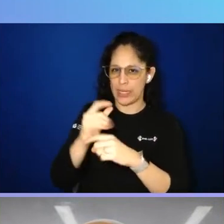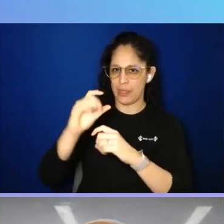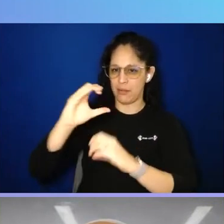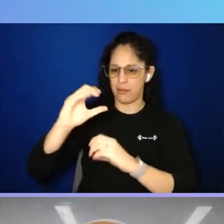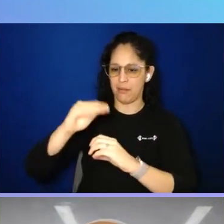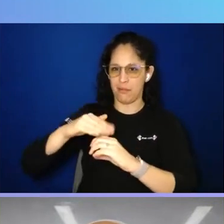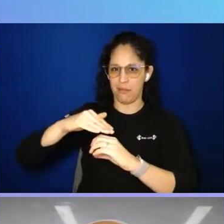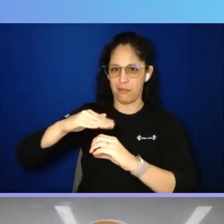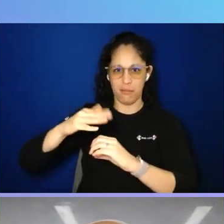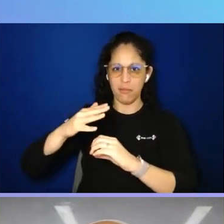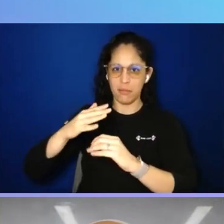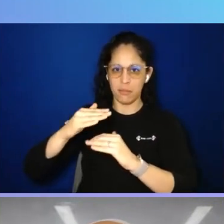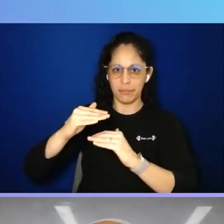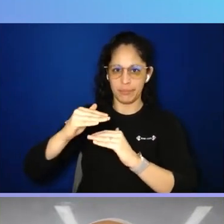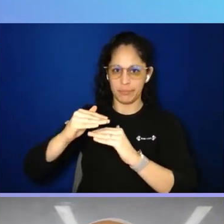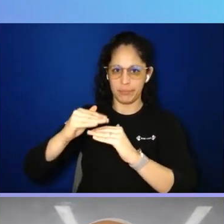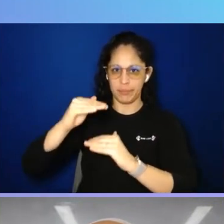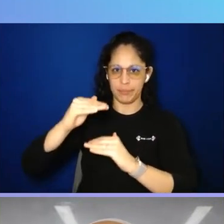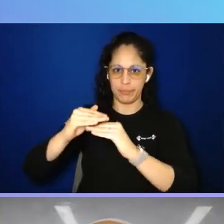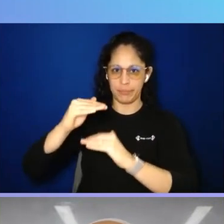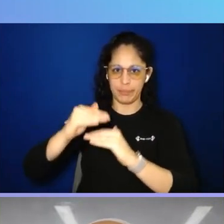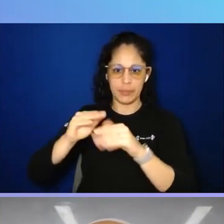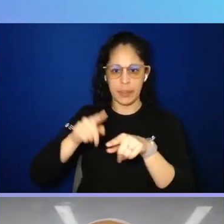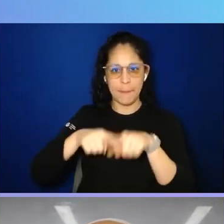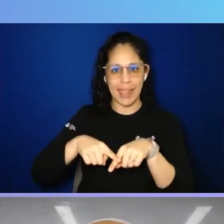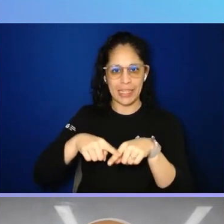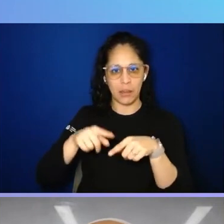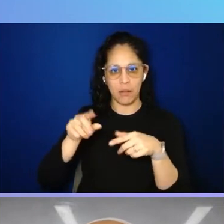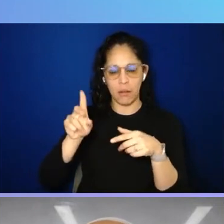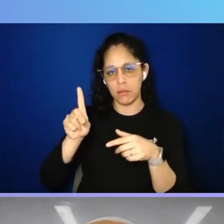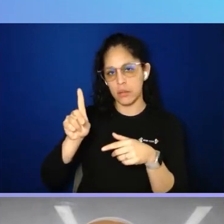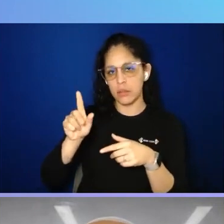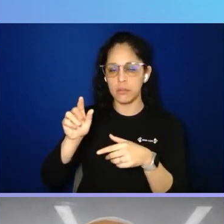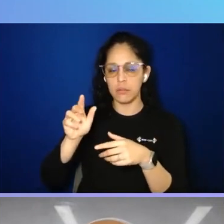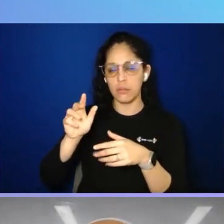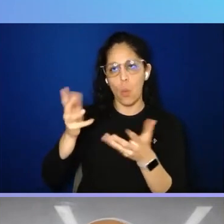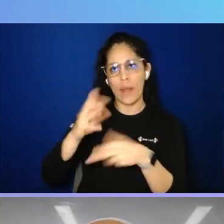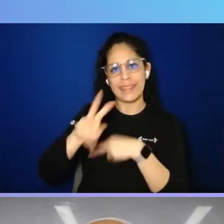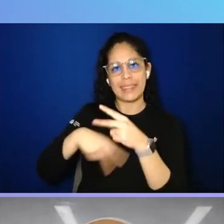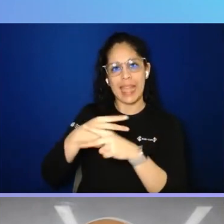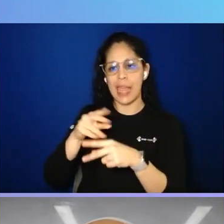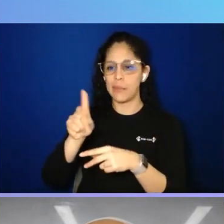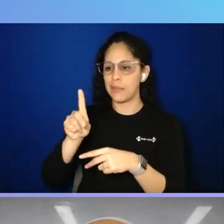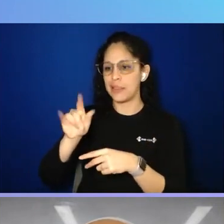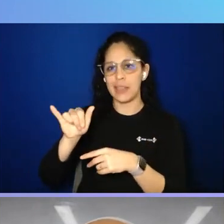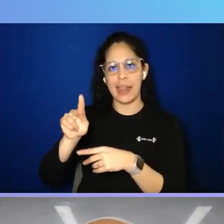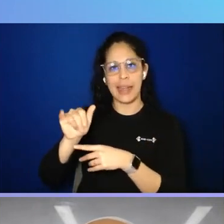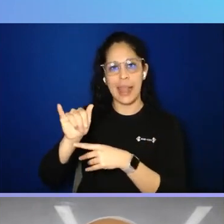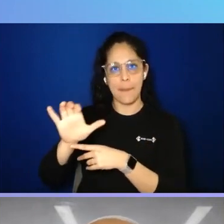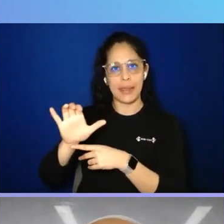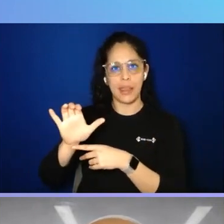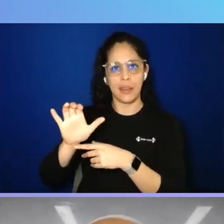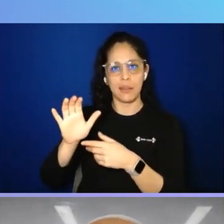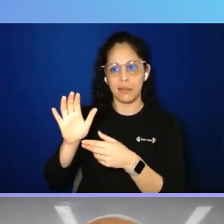text, depending on the dynamic type setting that the user has configured.